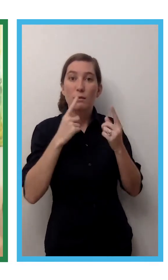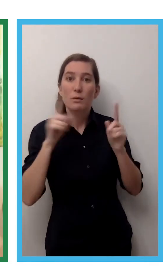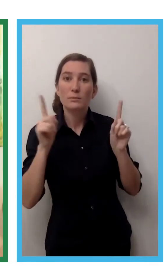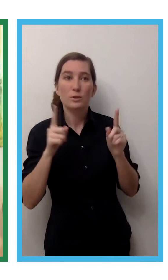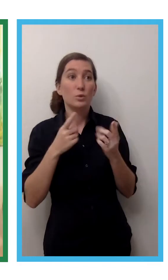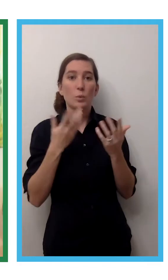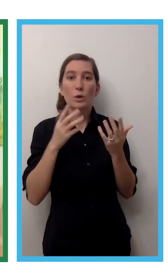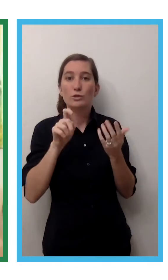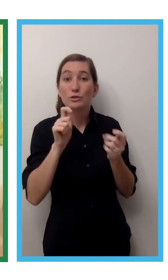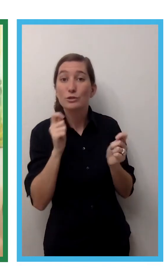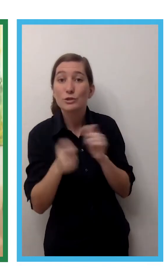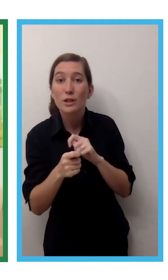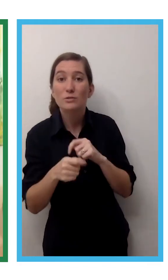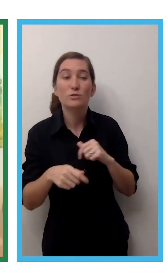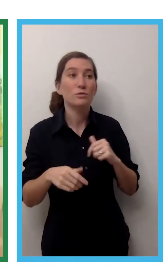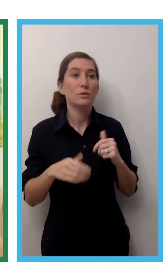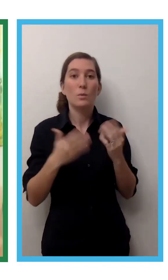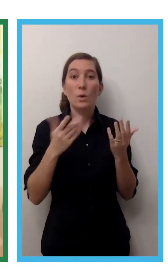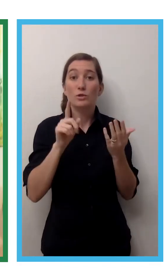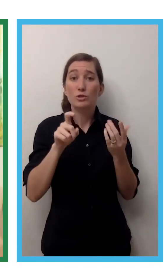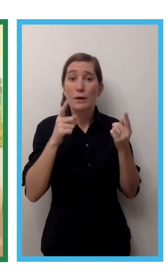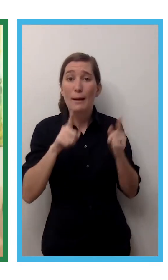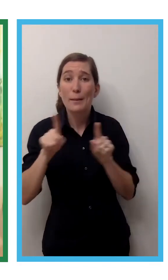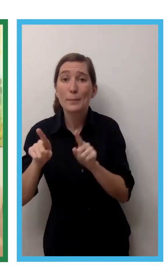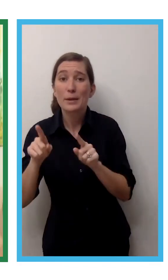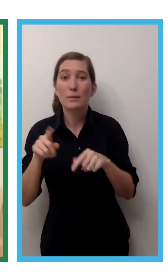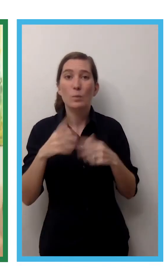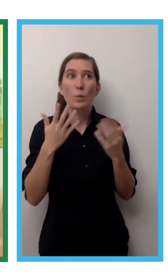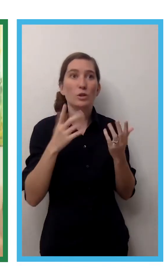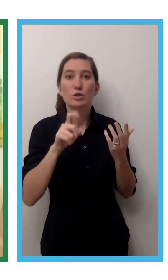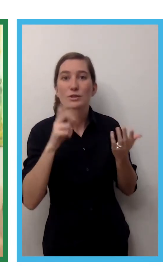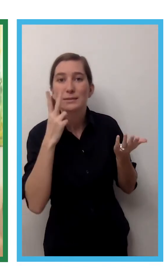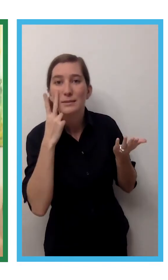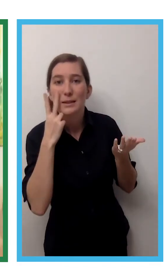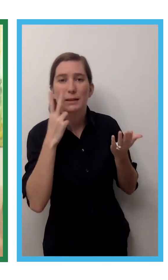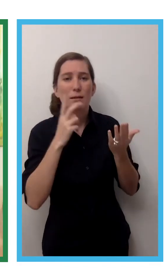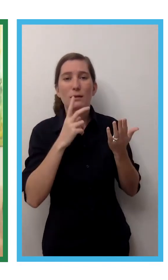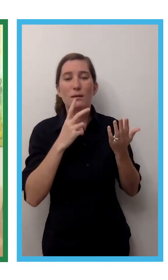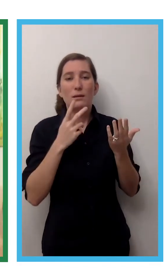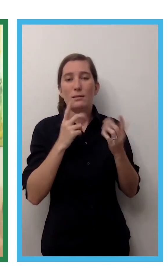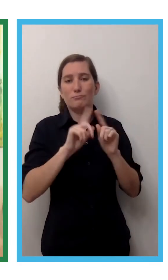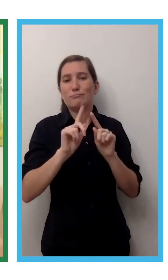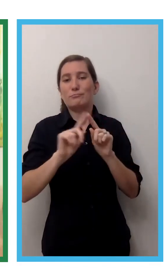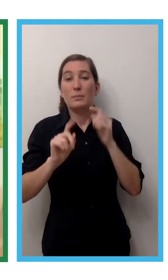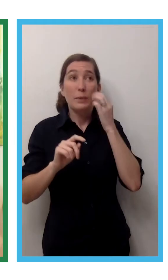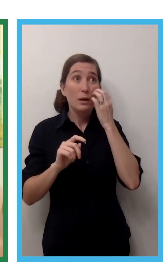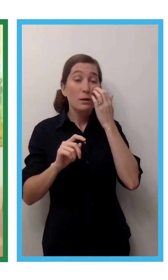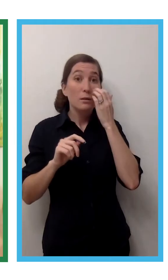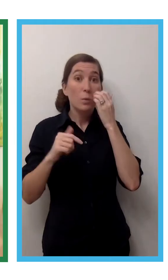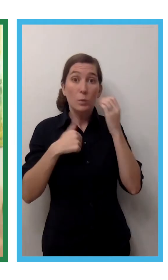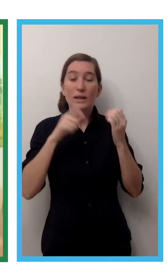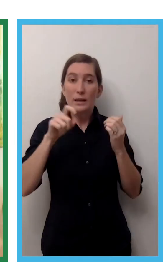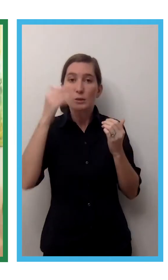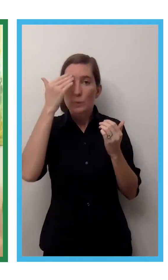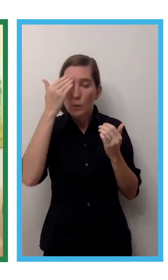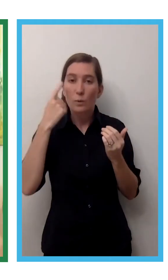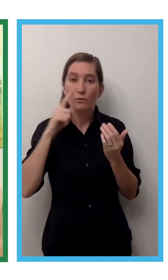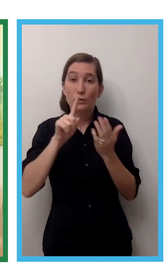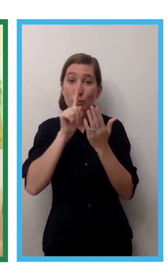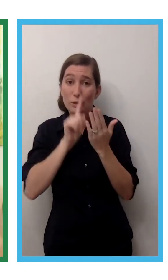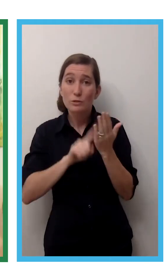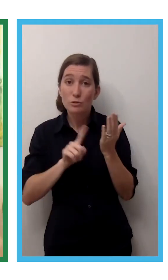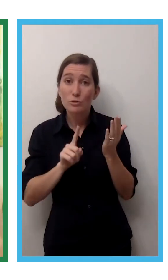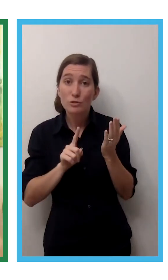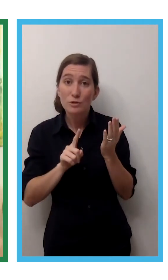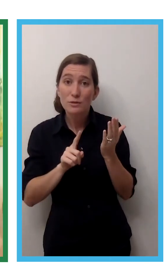for certain until we go out and do research. You know, and I mean, we learned that, you know, we learned this early on. If